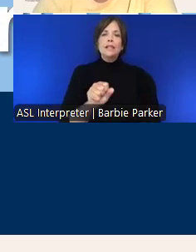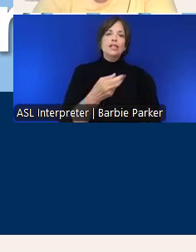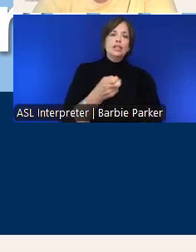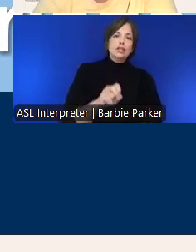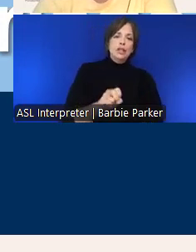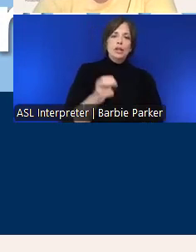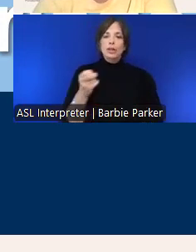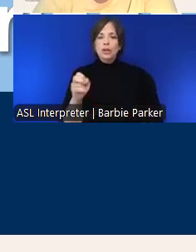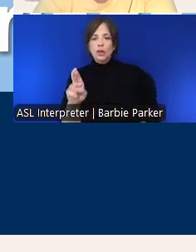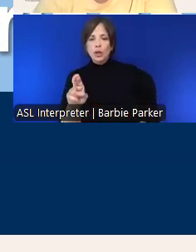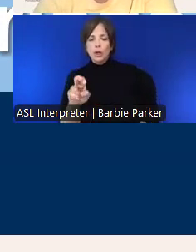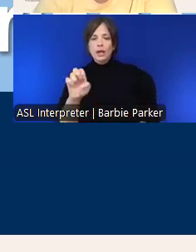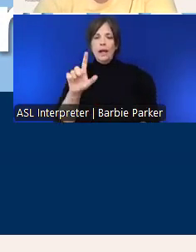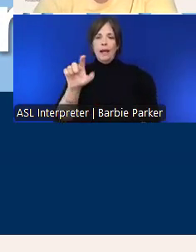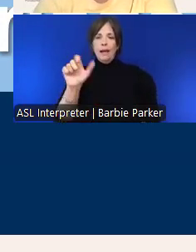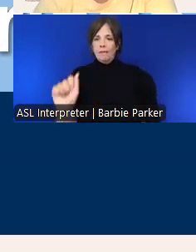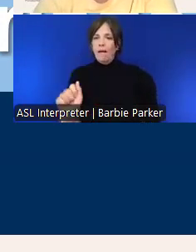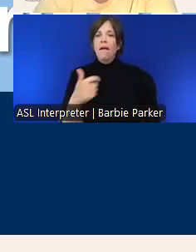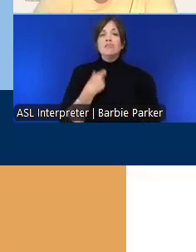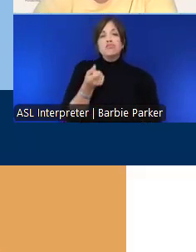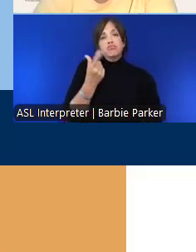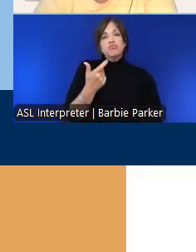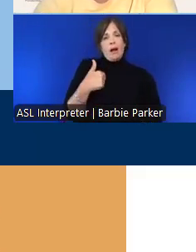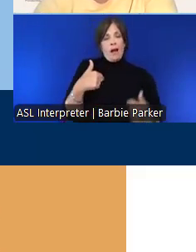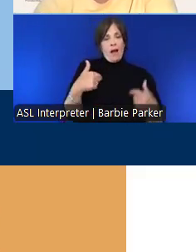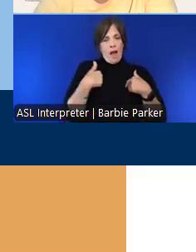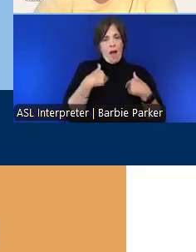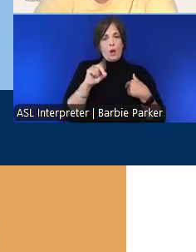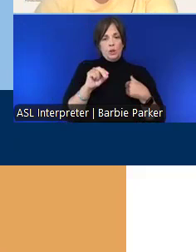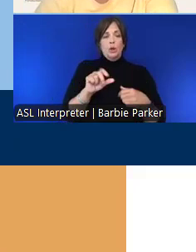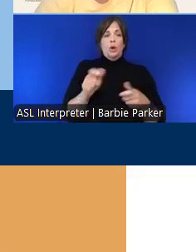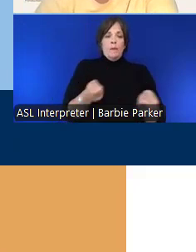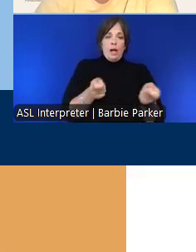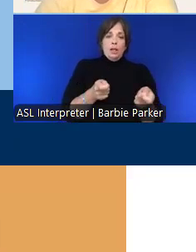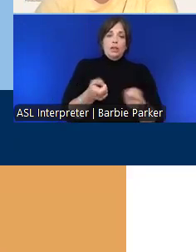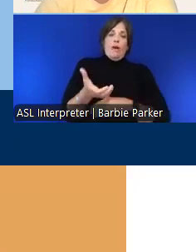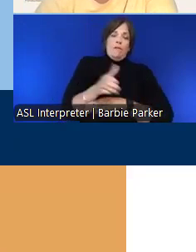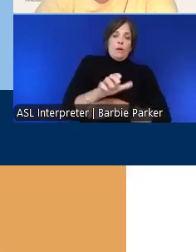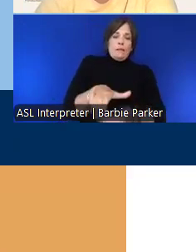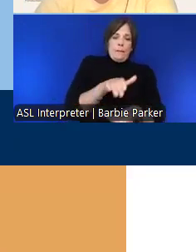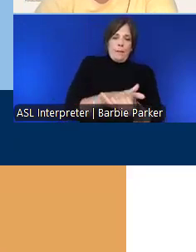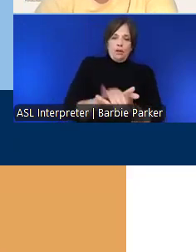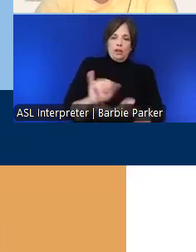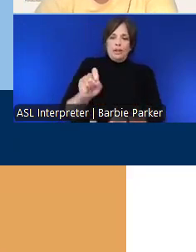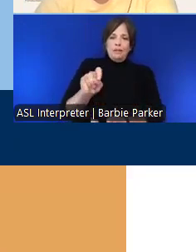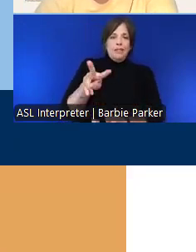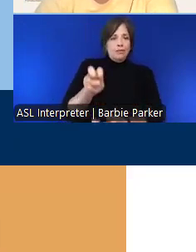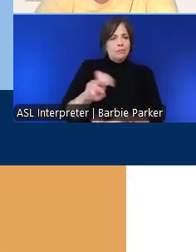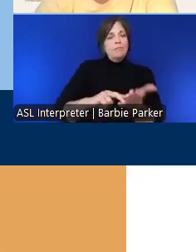the Forced Marriage Initiative and work closely with my colleagues here, in particular with